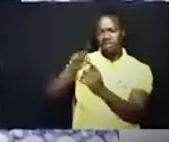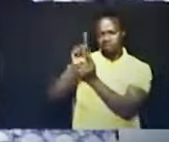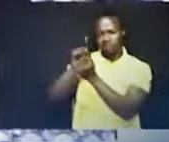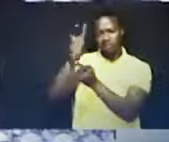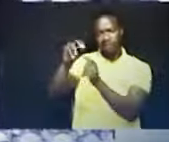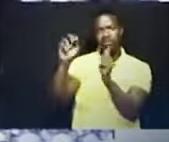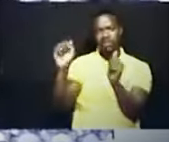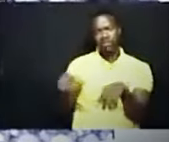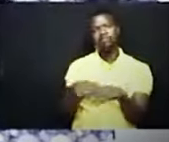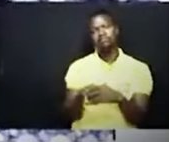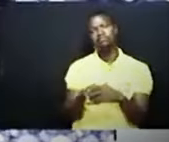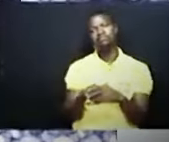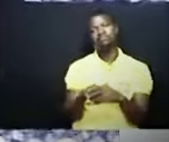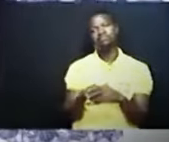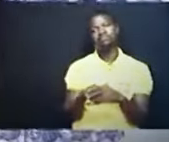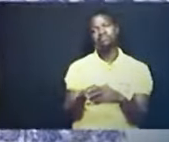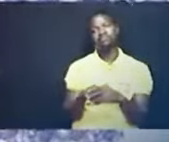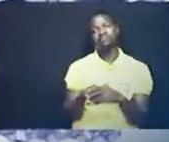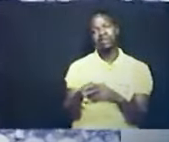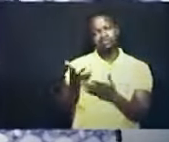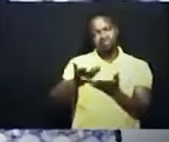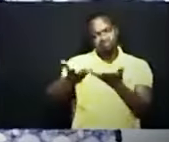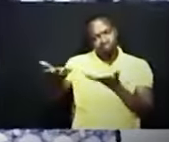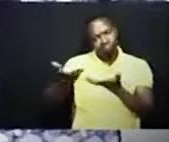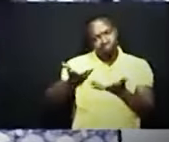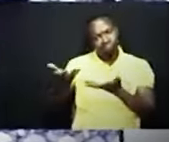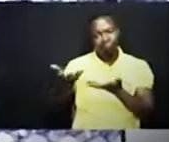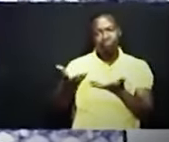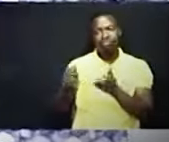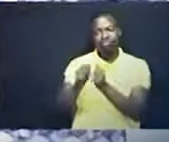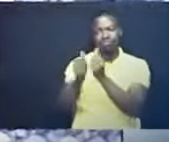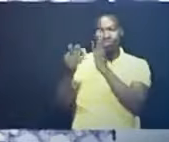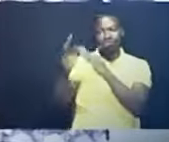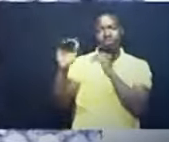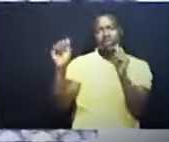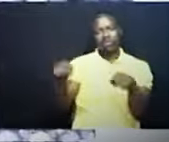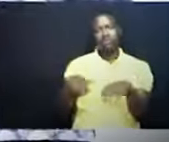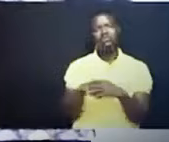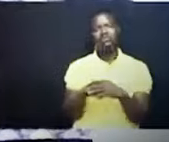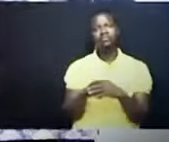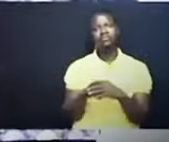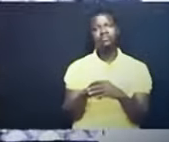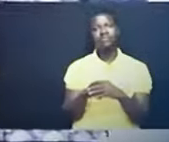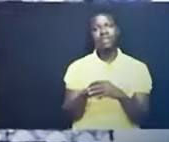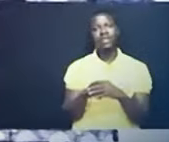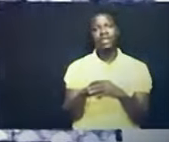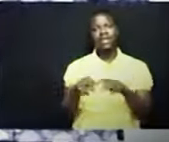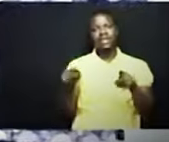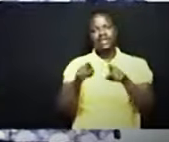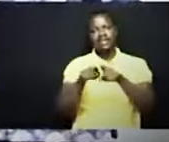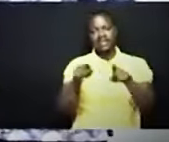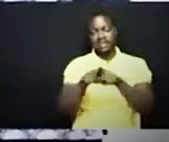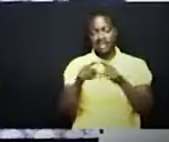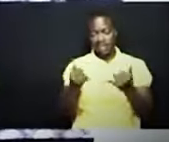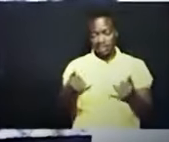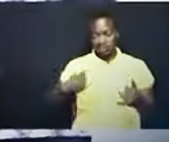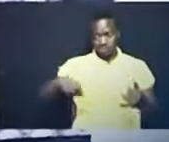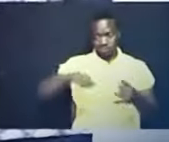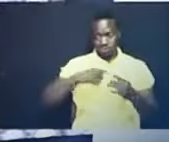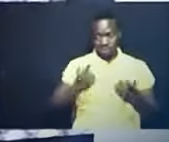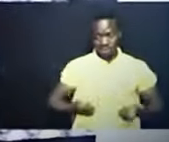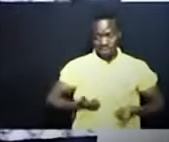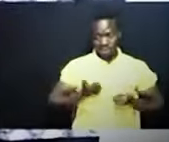edema ye am ye hu se onyame obetumi ne apo ayonko na obetumi ehunu ni Yesu. Now just as we apprehend the physical